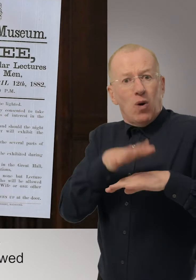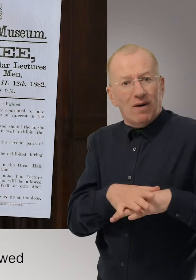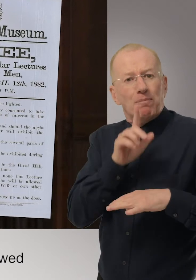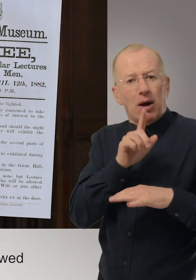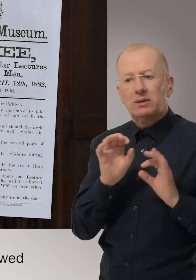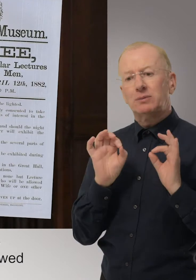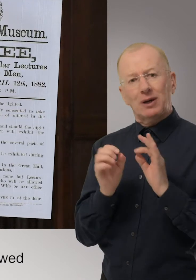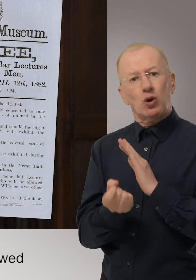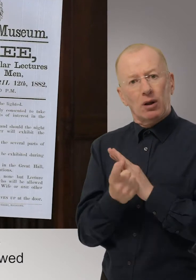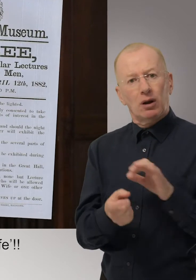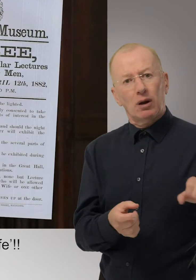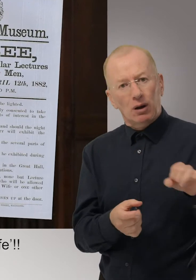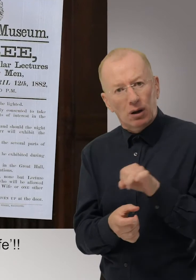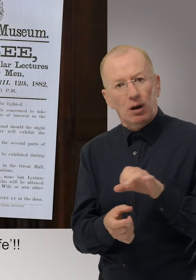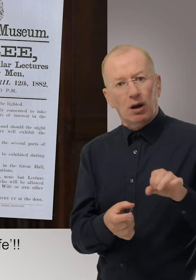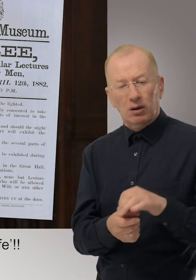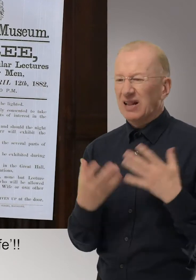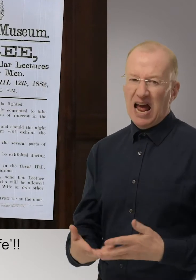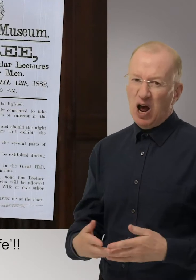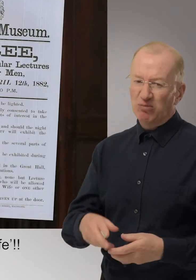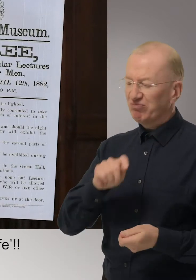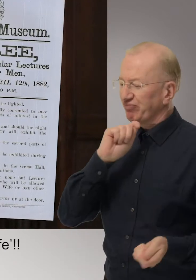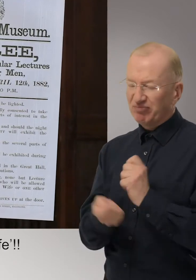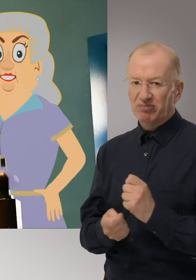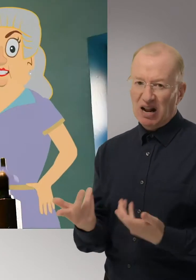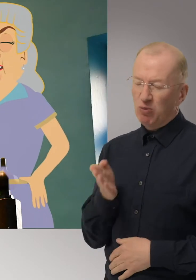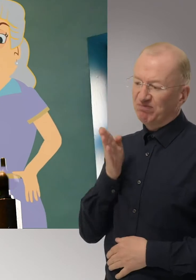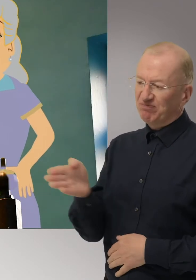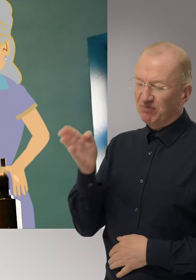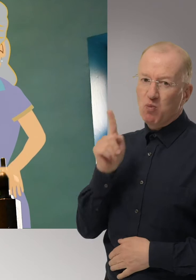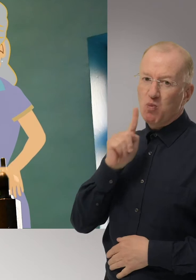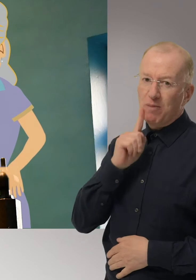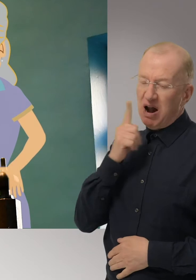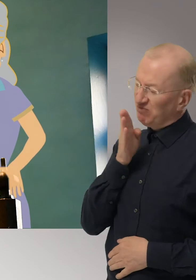allowed, on this occasion, to bring their wife.